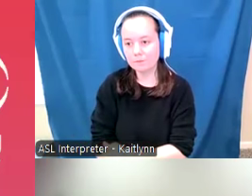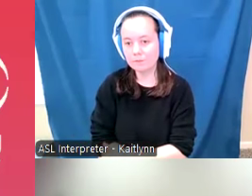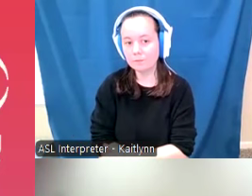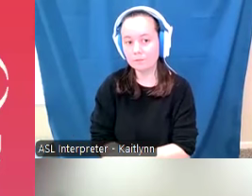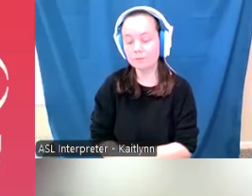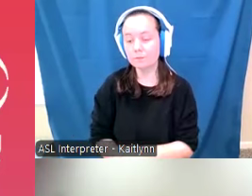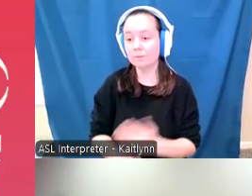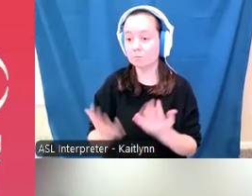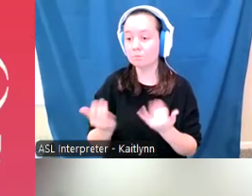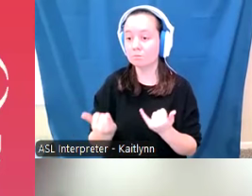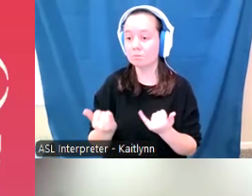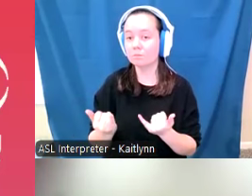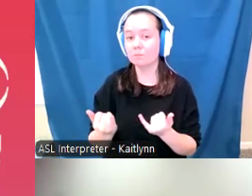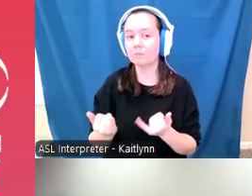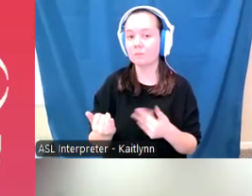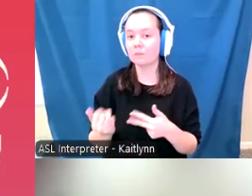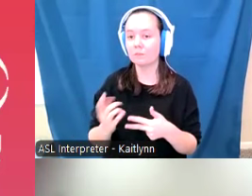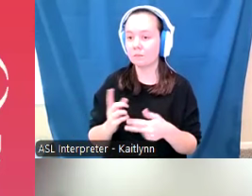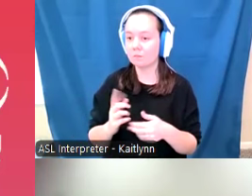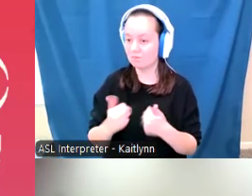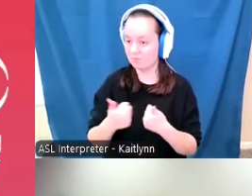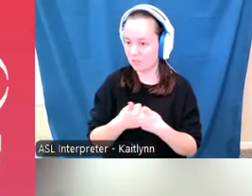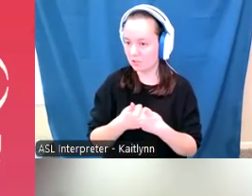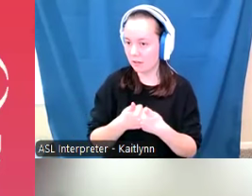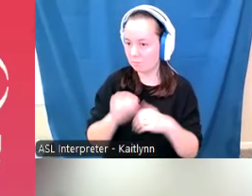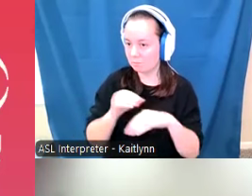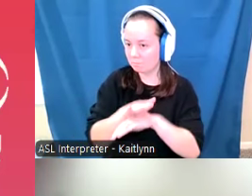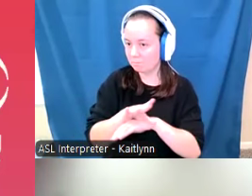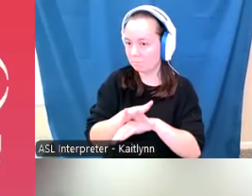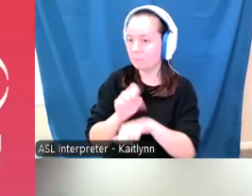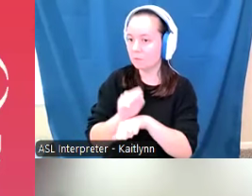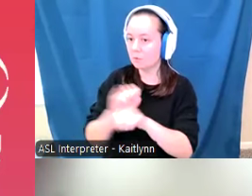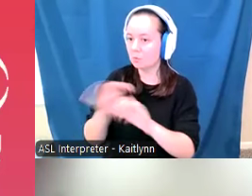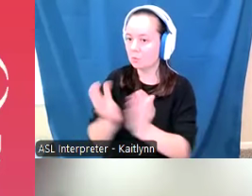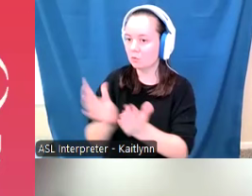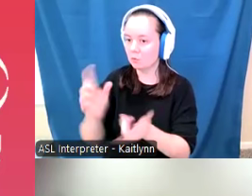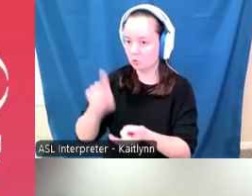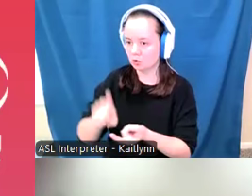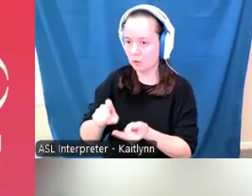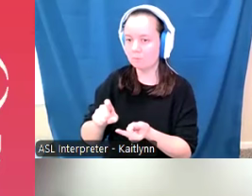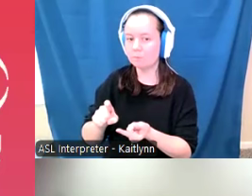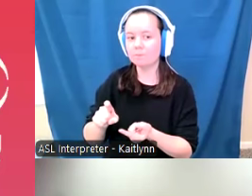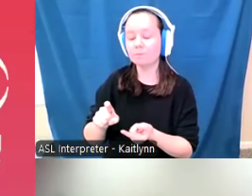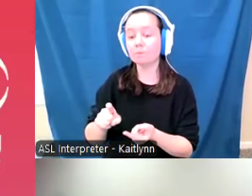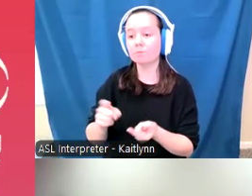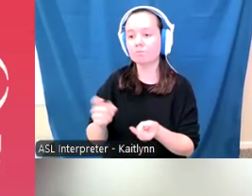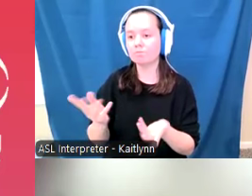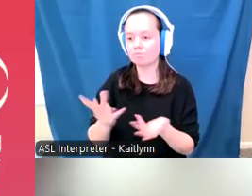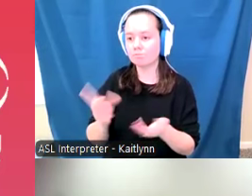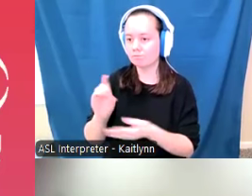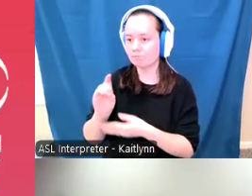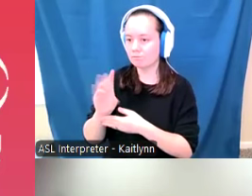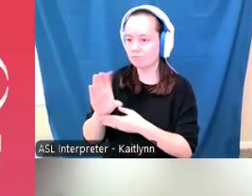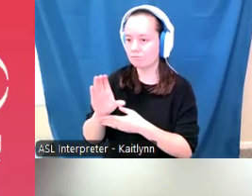Let's take a look first at the challenges contributing to the workforce shortage, which is that direct care professionals